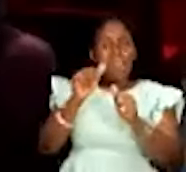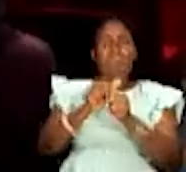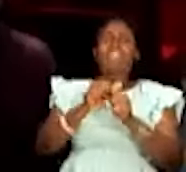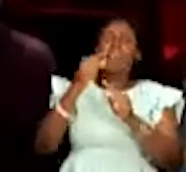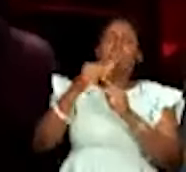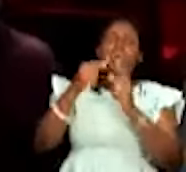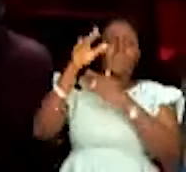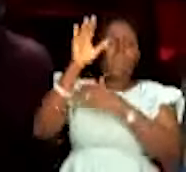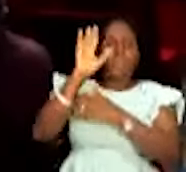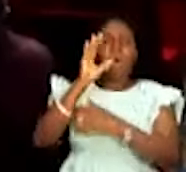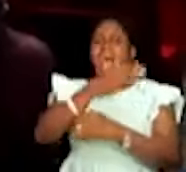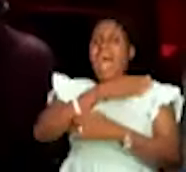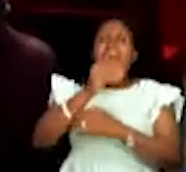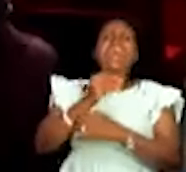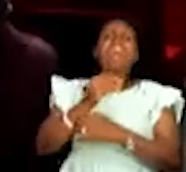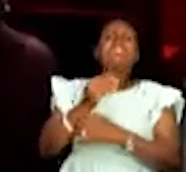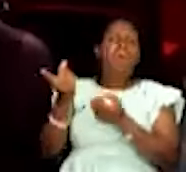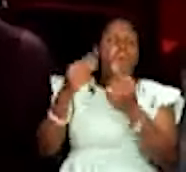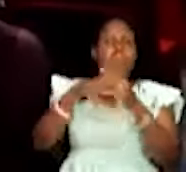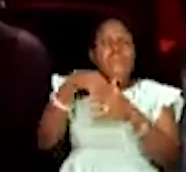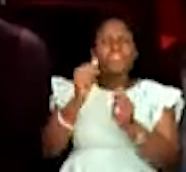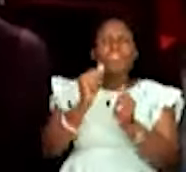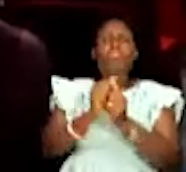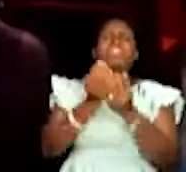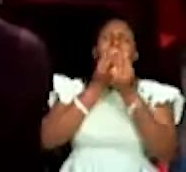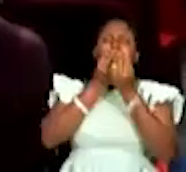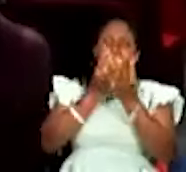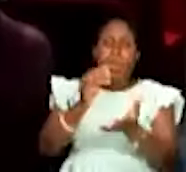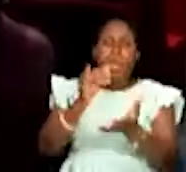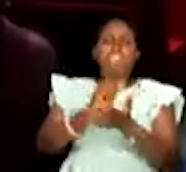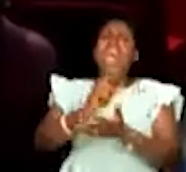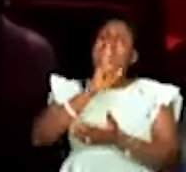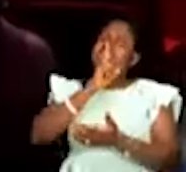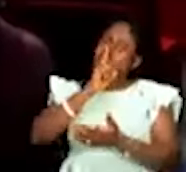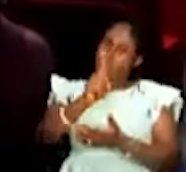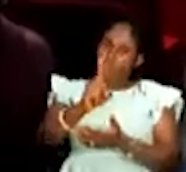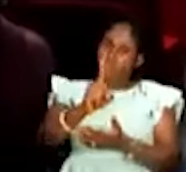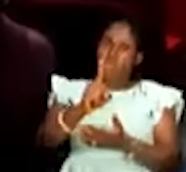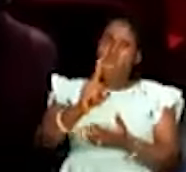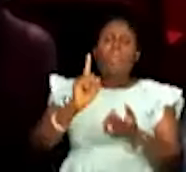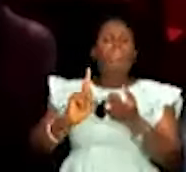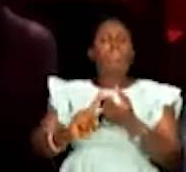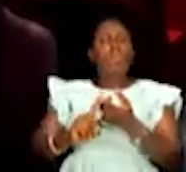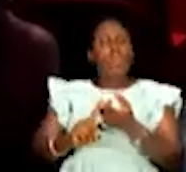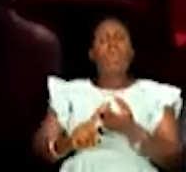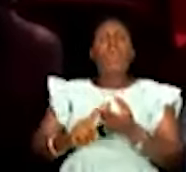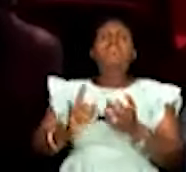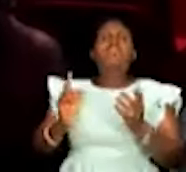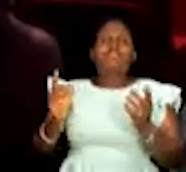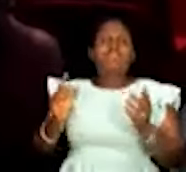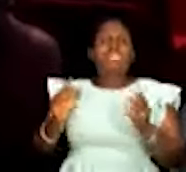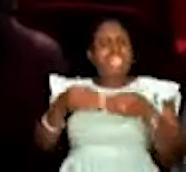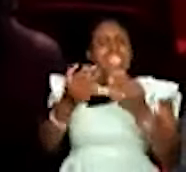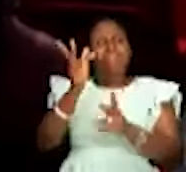with information that is true indeed to serve God's people. Not just opinions.